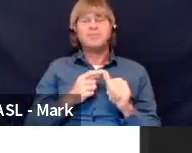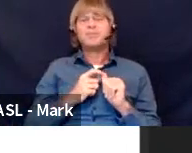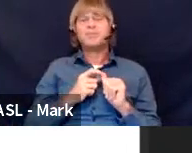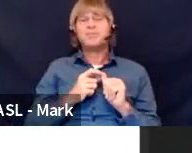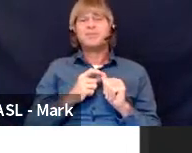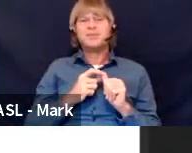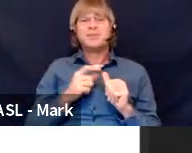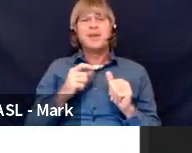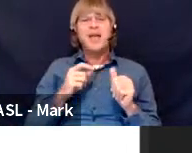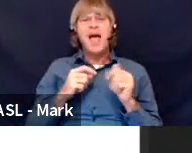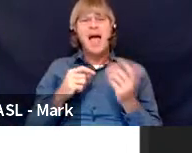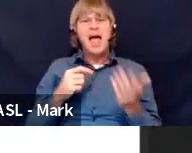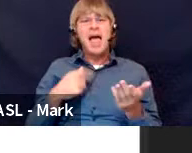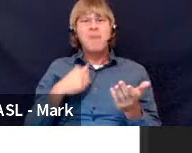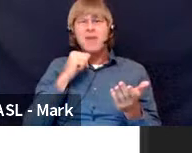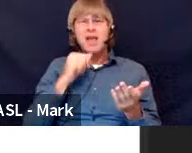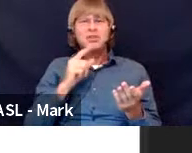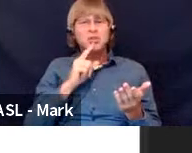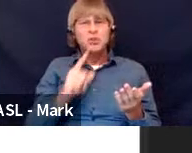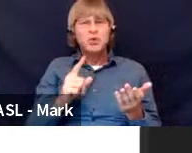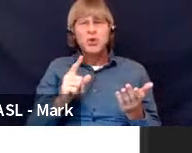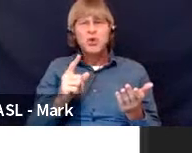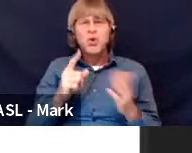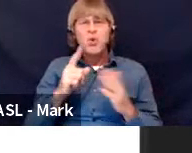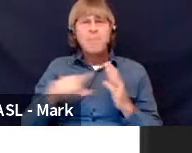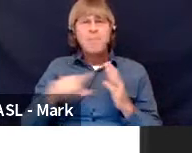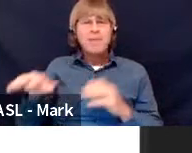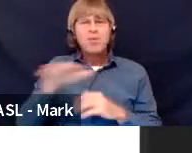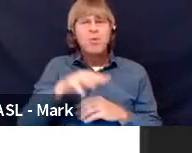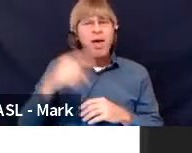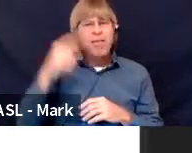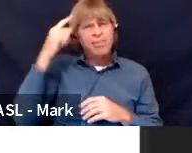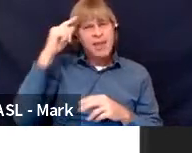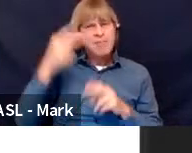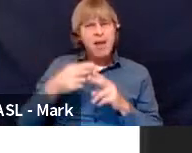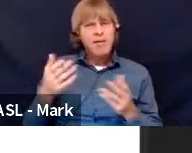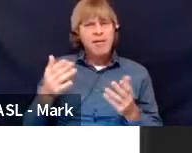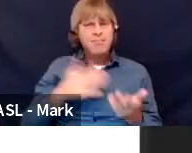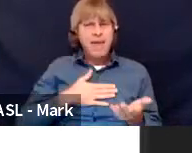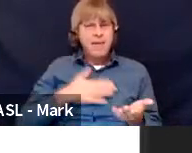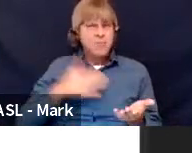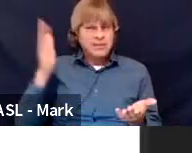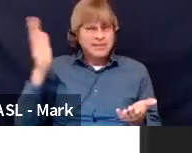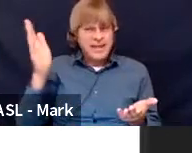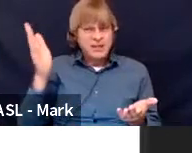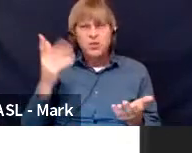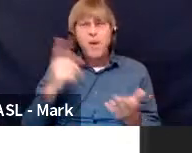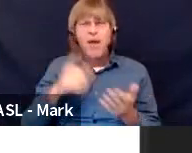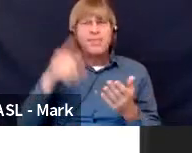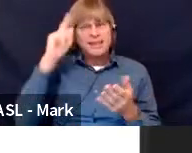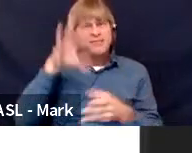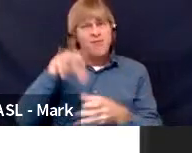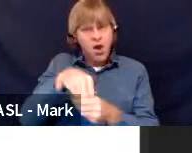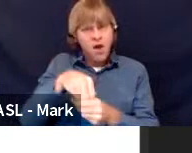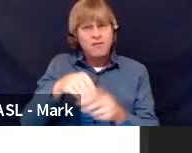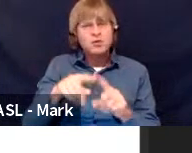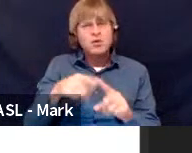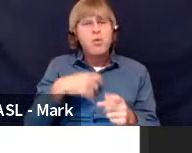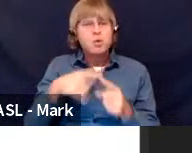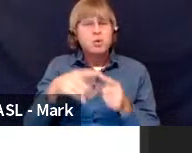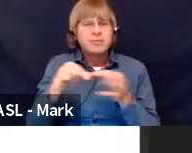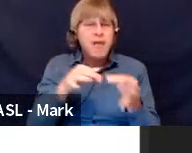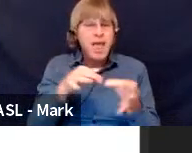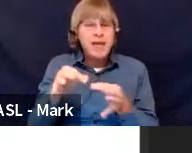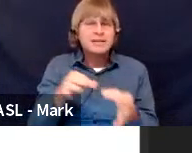disclaimer. I'm not really sure what people had in mind about this talk or presentation. So I just want to talk